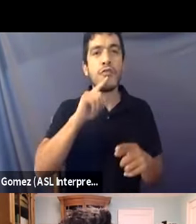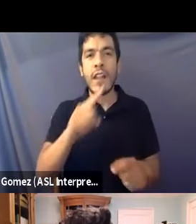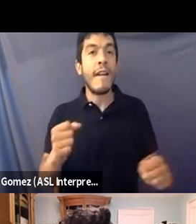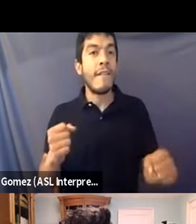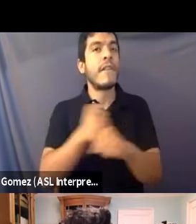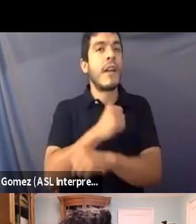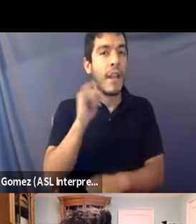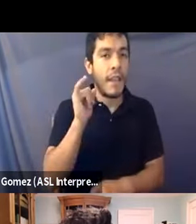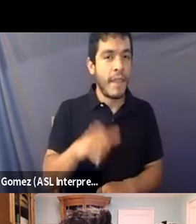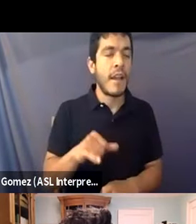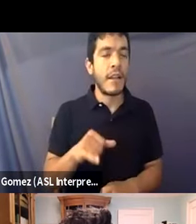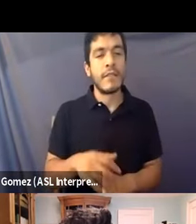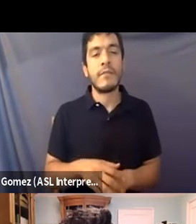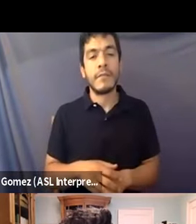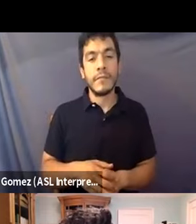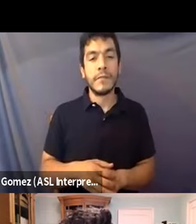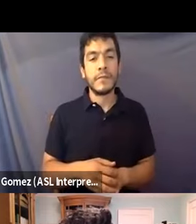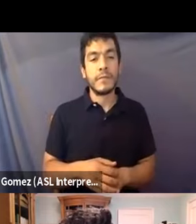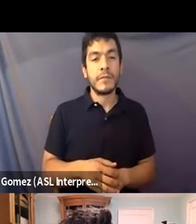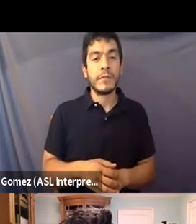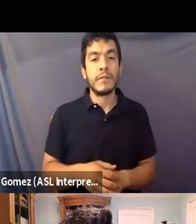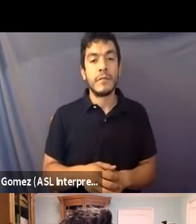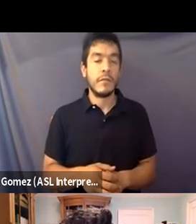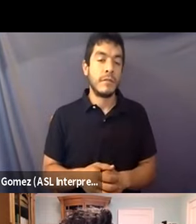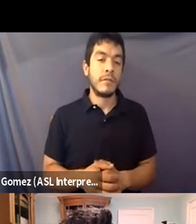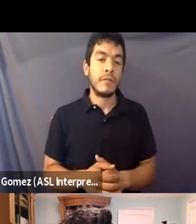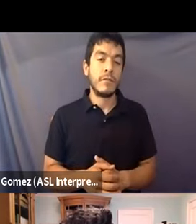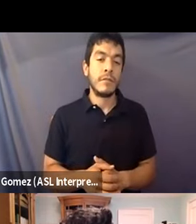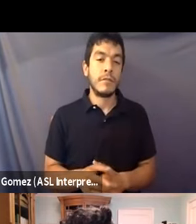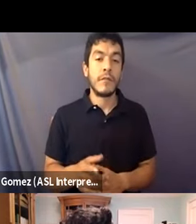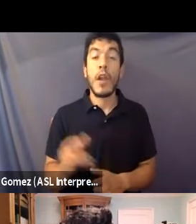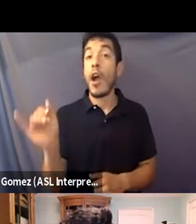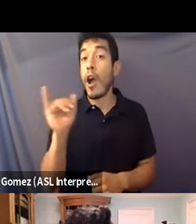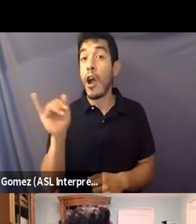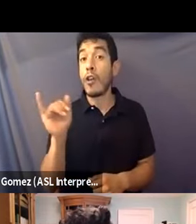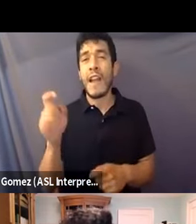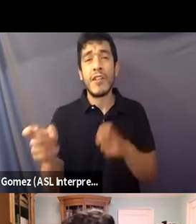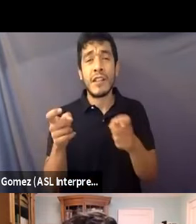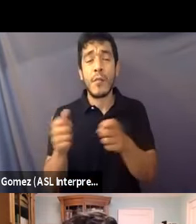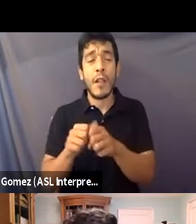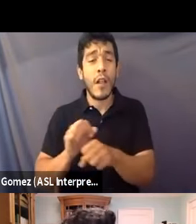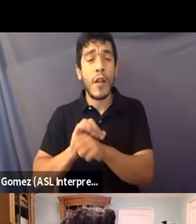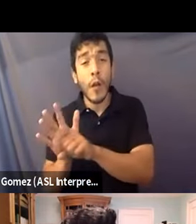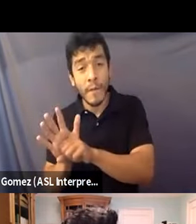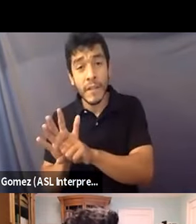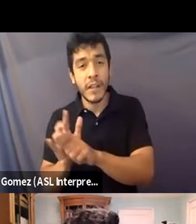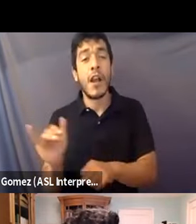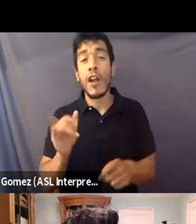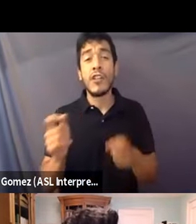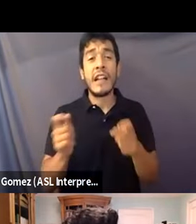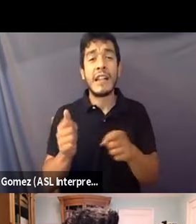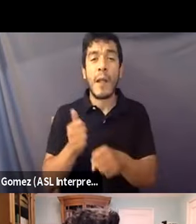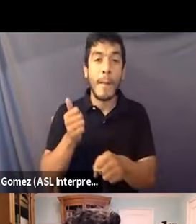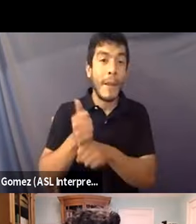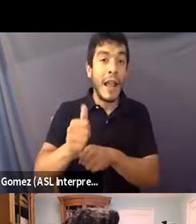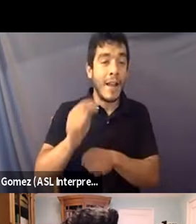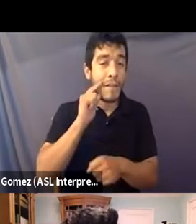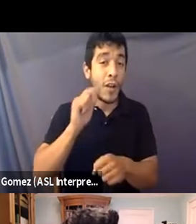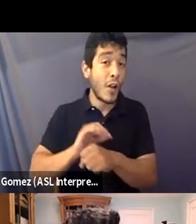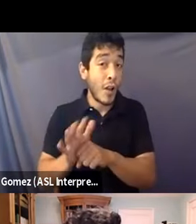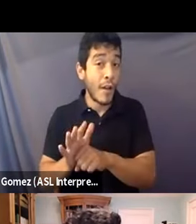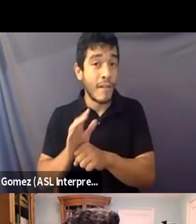of that. In addition to the pandemic, in addition to being blamed for the pandemic, right, East Asians